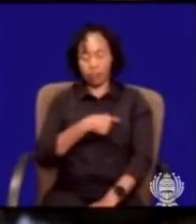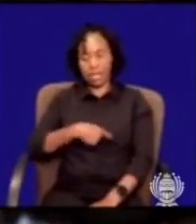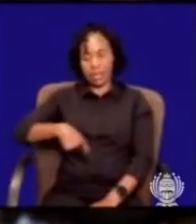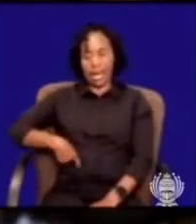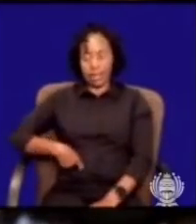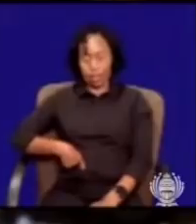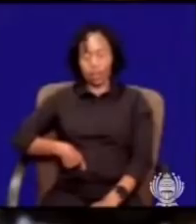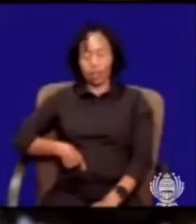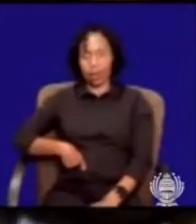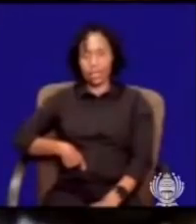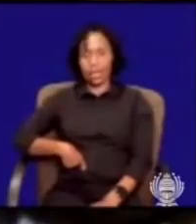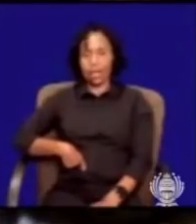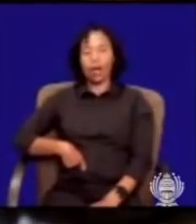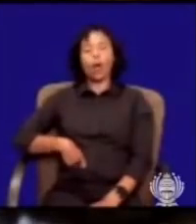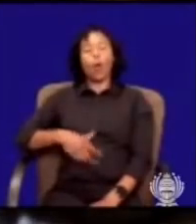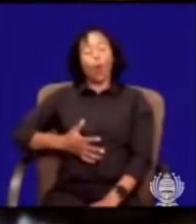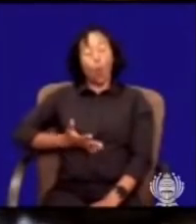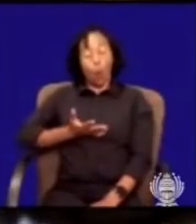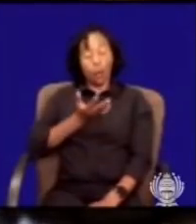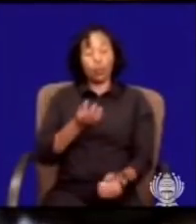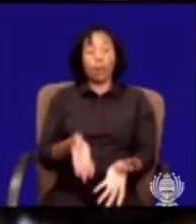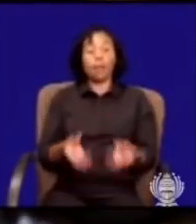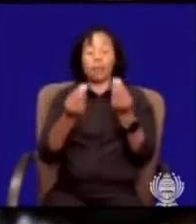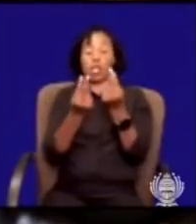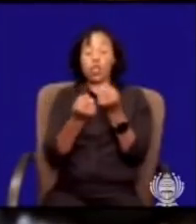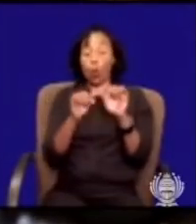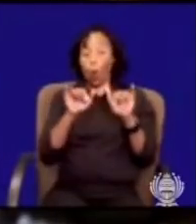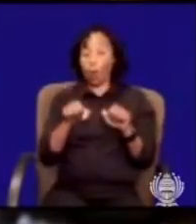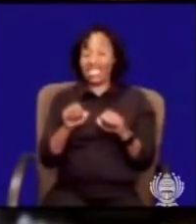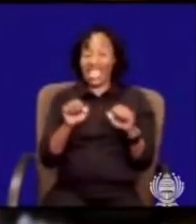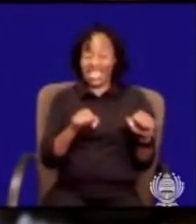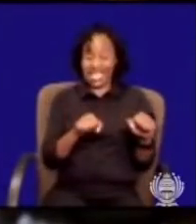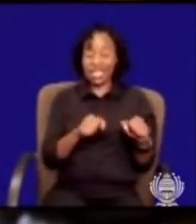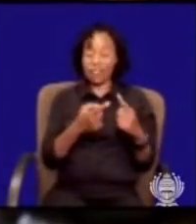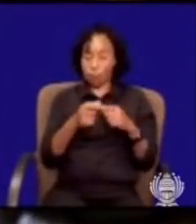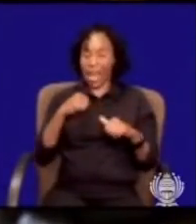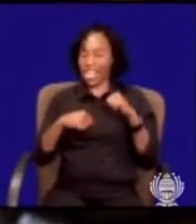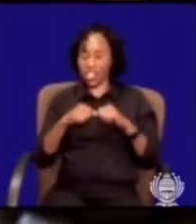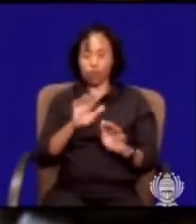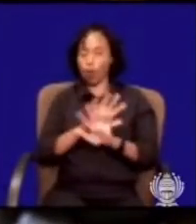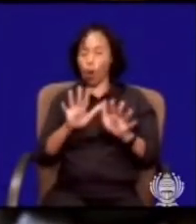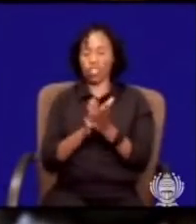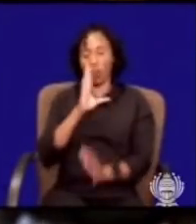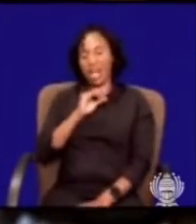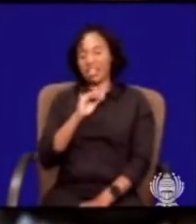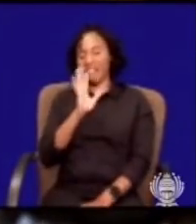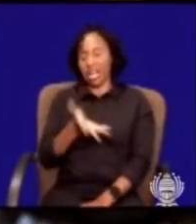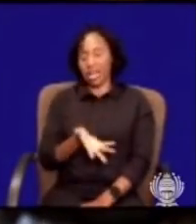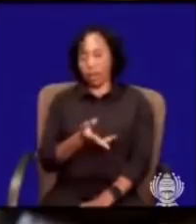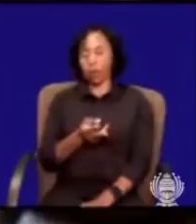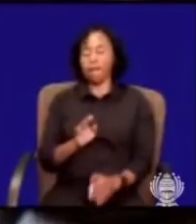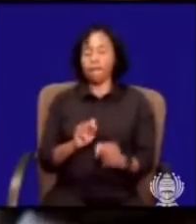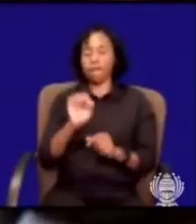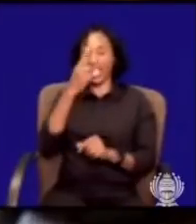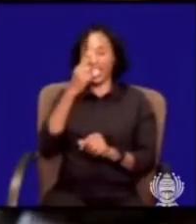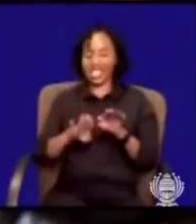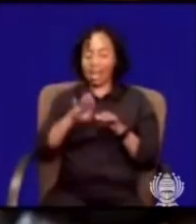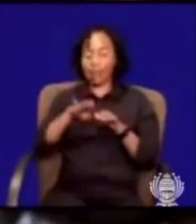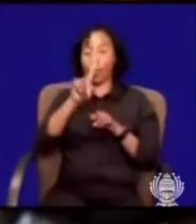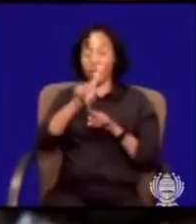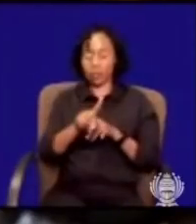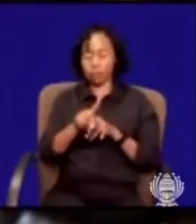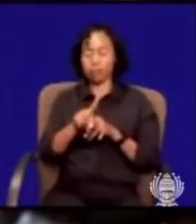we are ever to achieve a new consensus based on action and not just words, our first step needs to be to build mutual